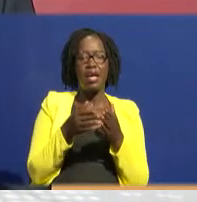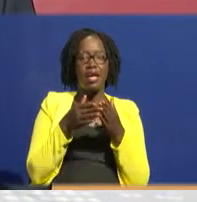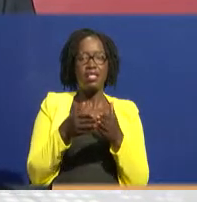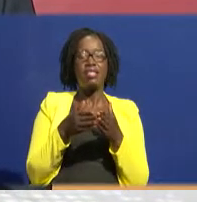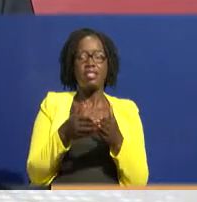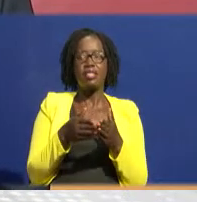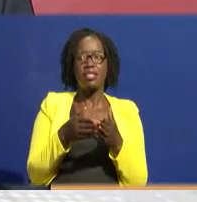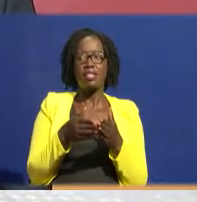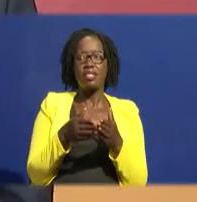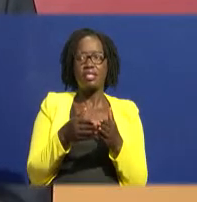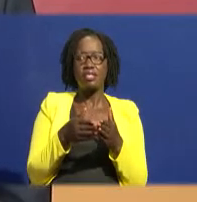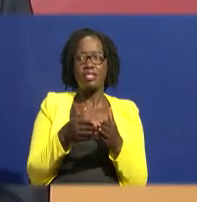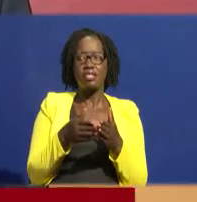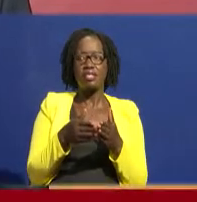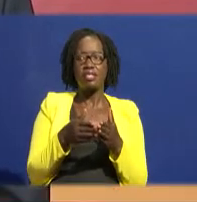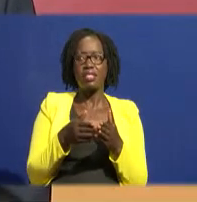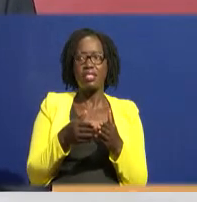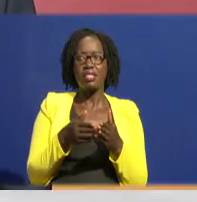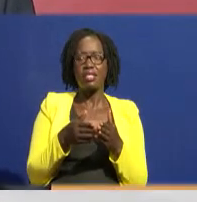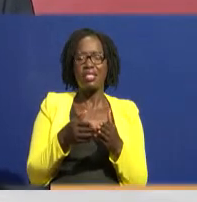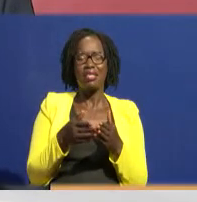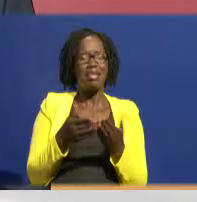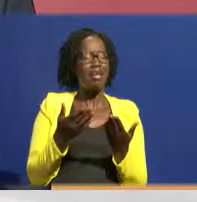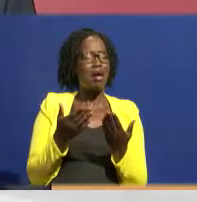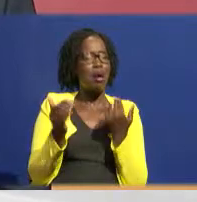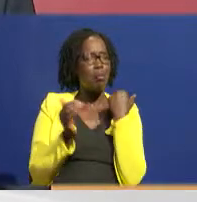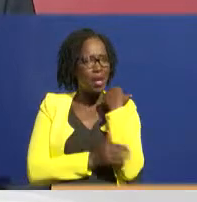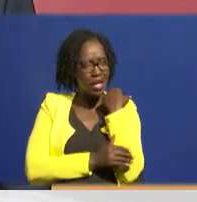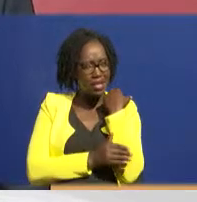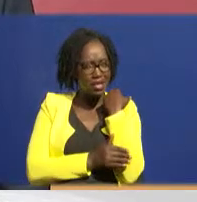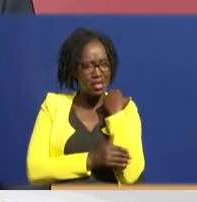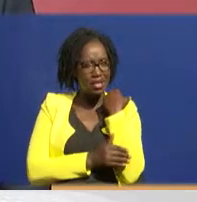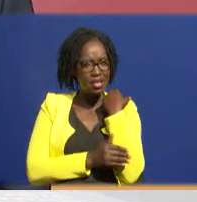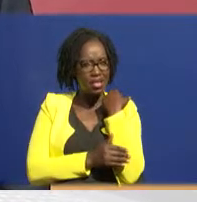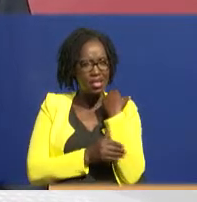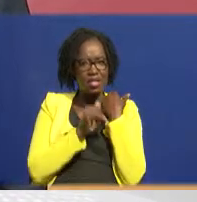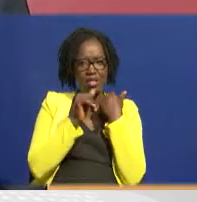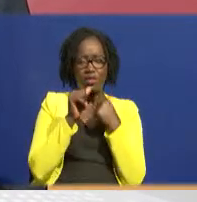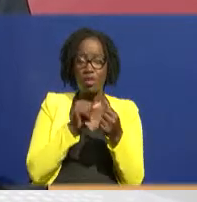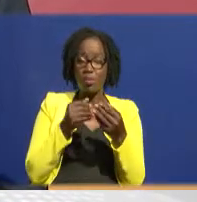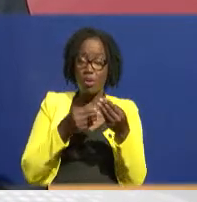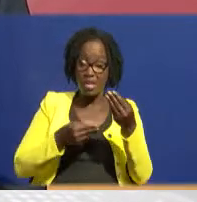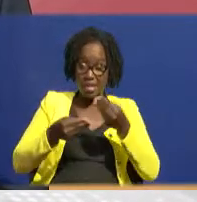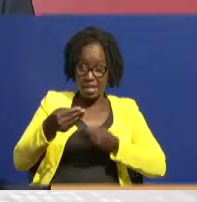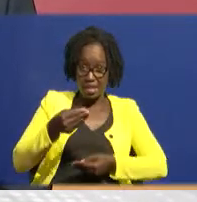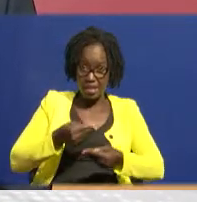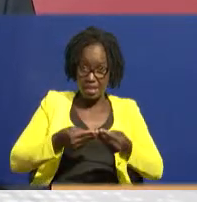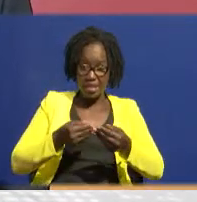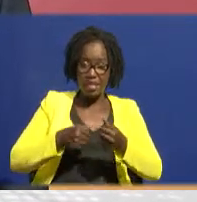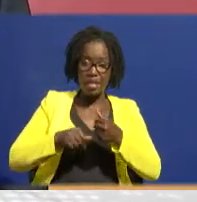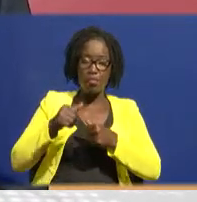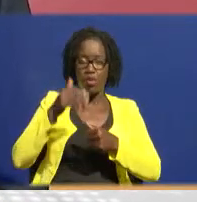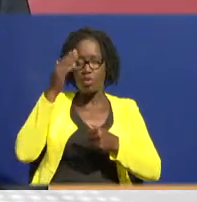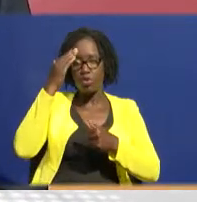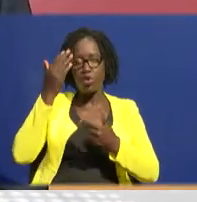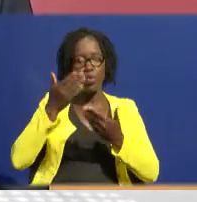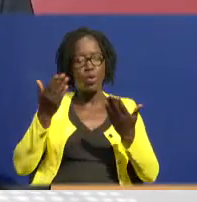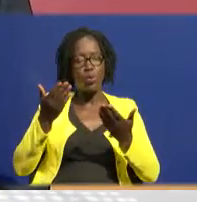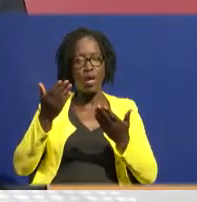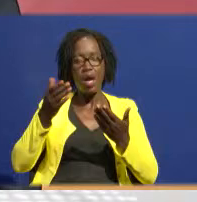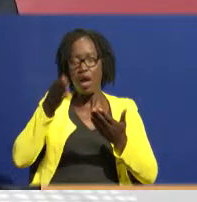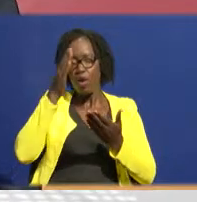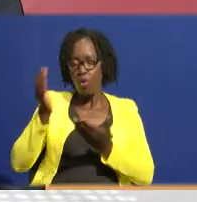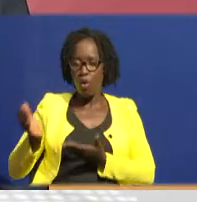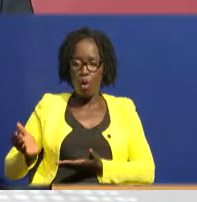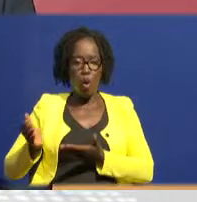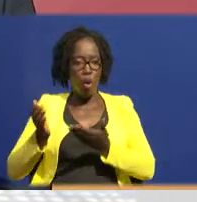sexual course with them, which is not right. Because it is not about exchange. It's about knowing where God brought you from and where